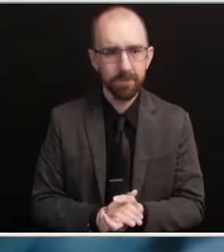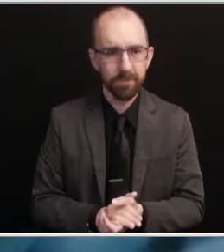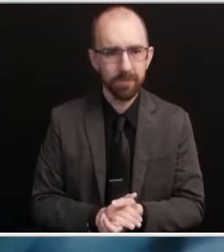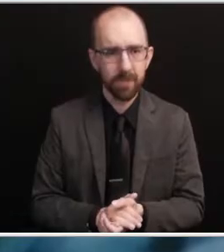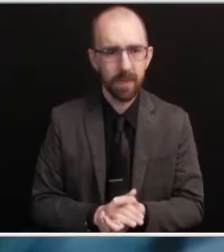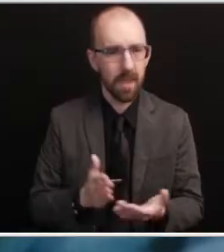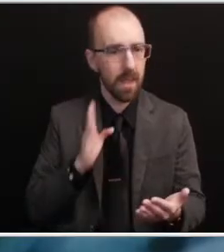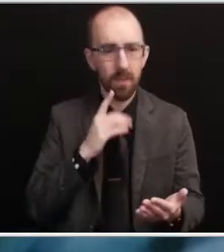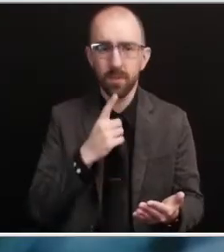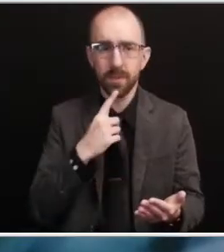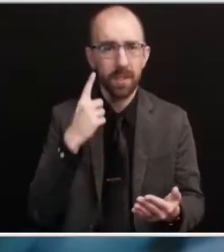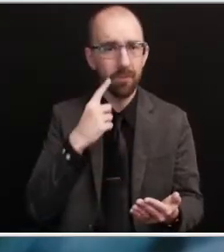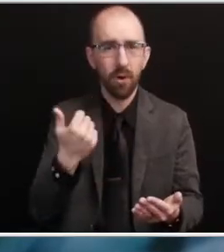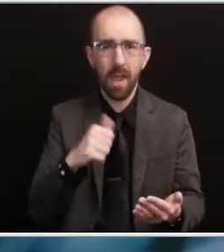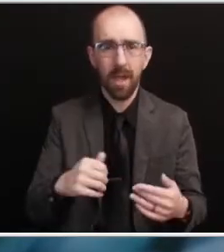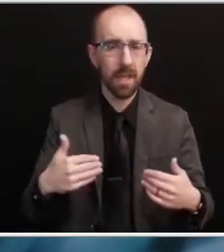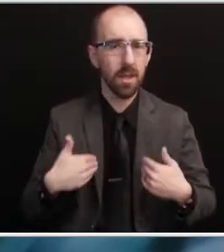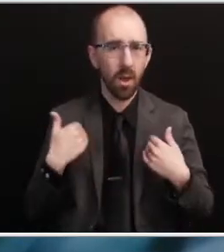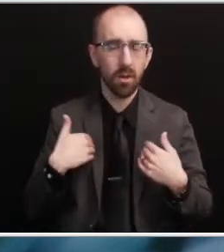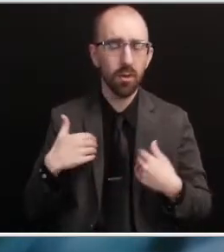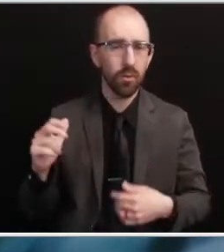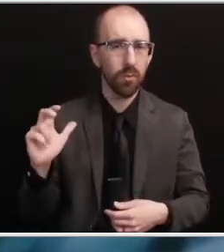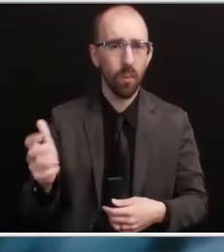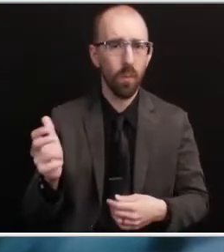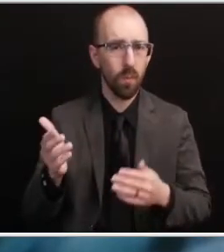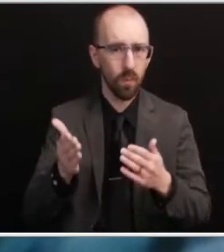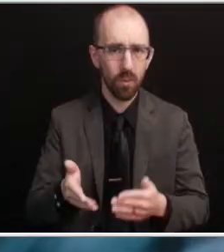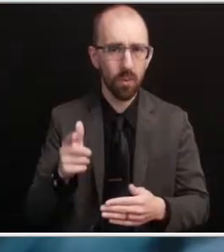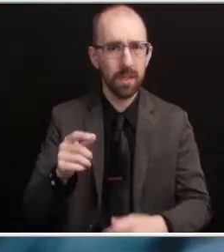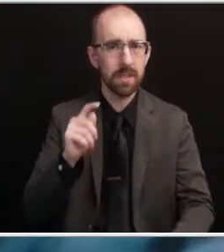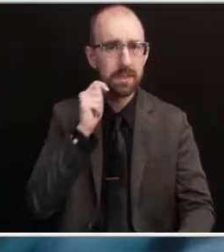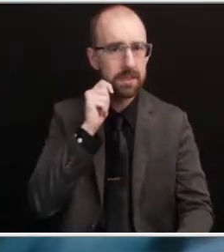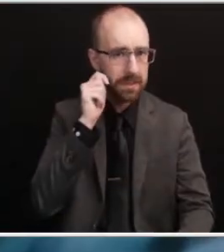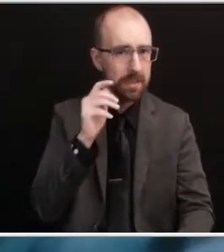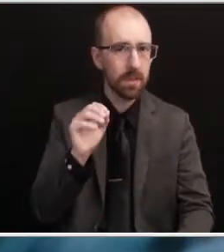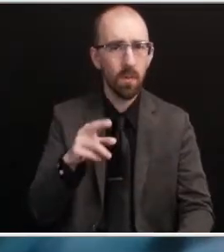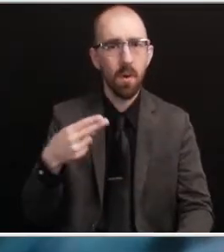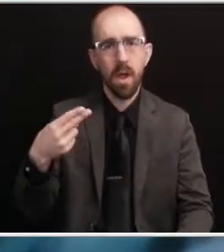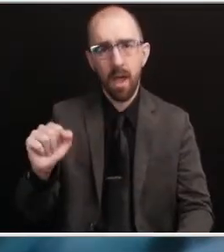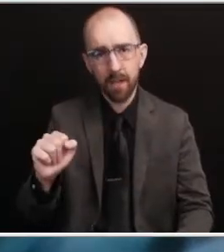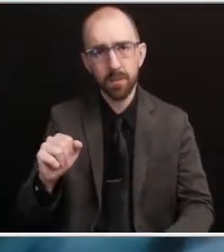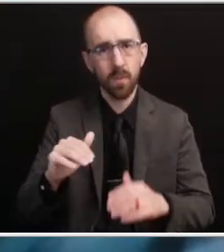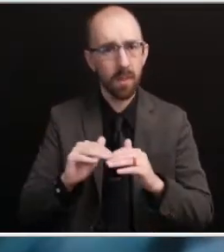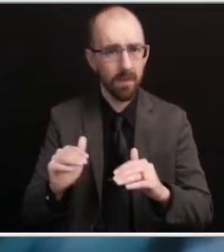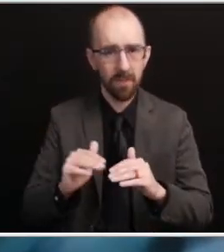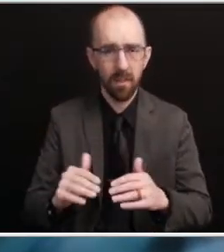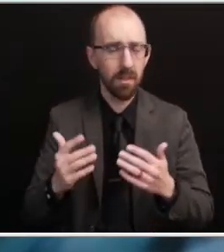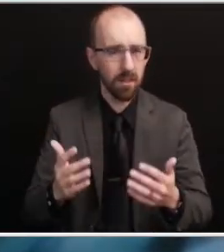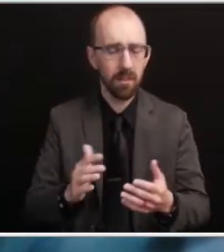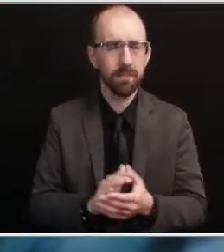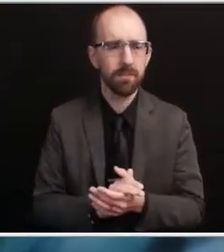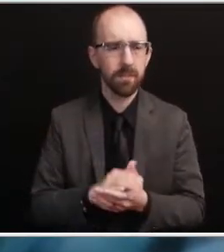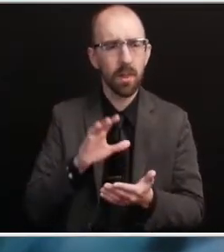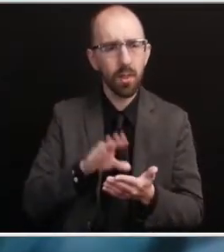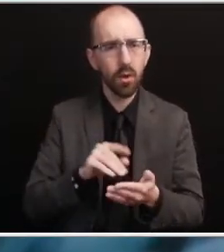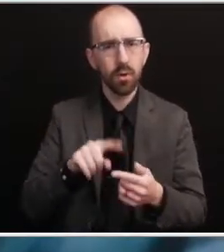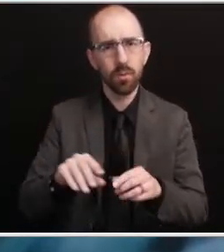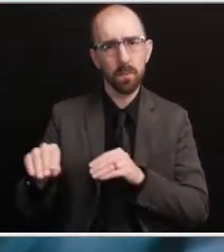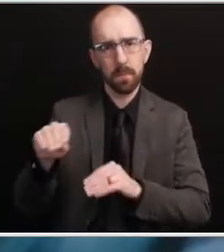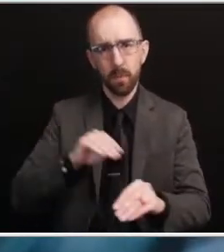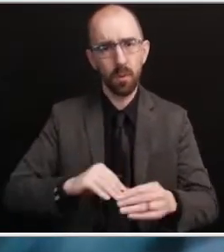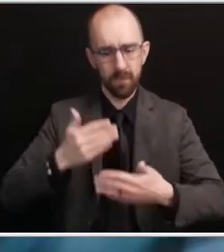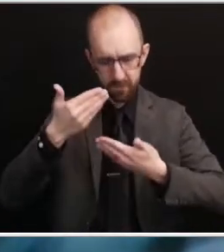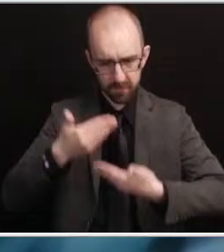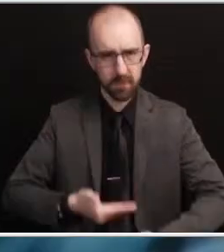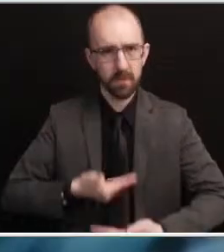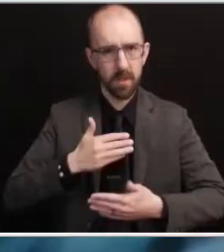I would say for any younger throwers, whether they're adolescents or at the high school level, learn to move your body, learn to